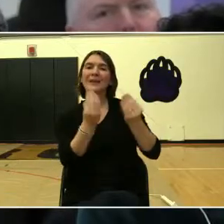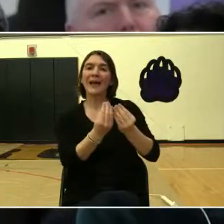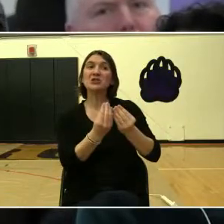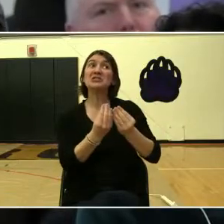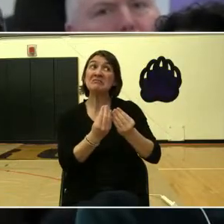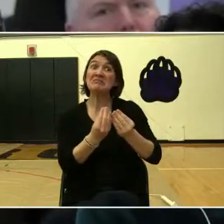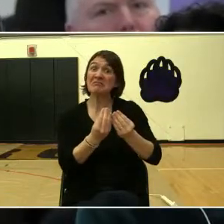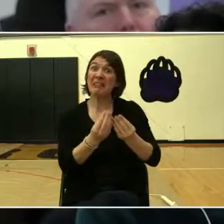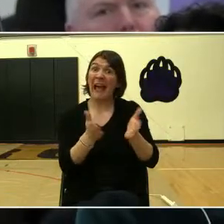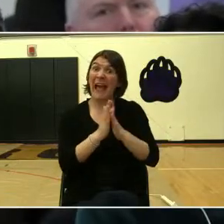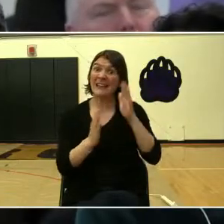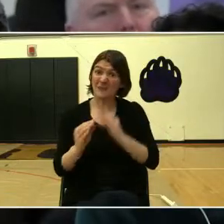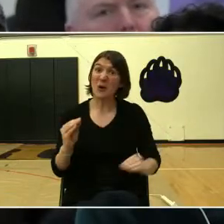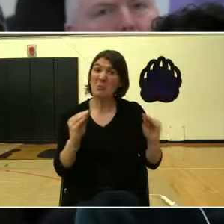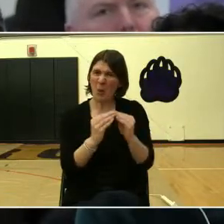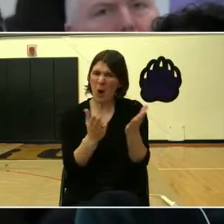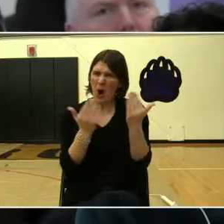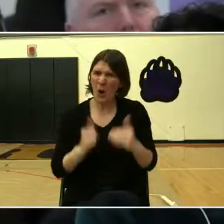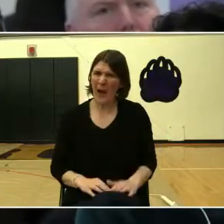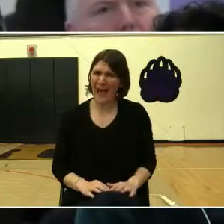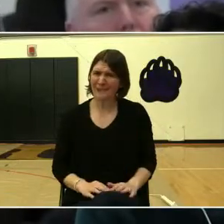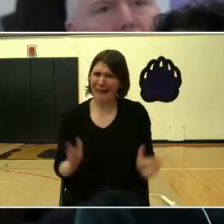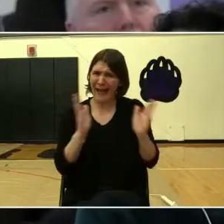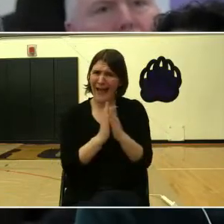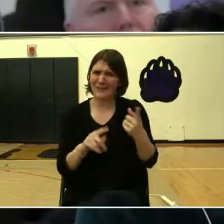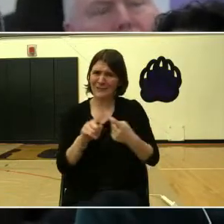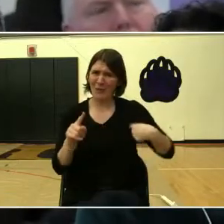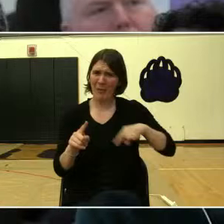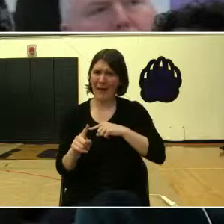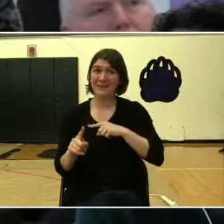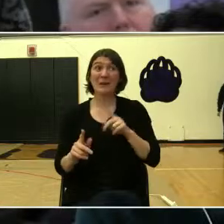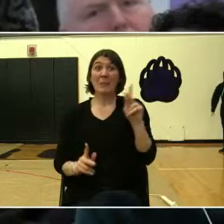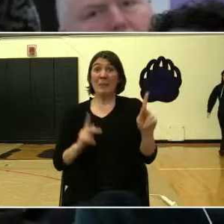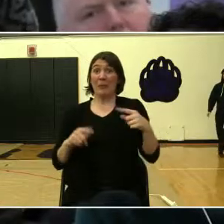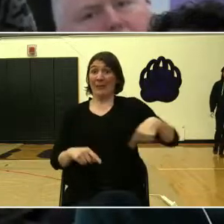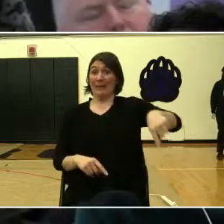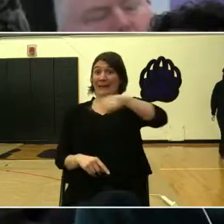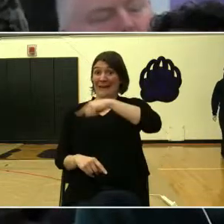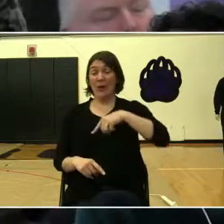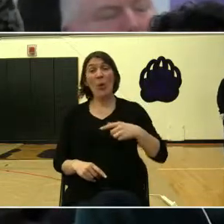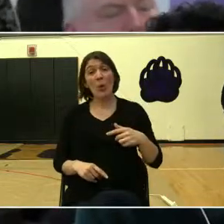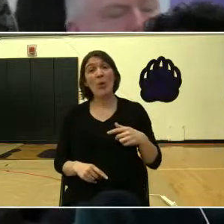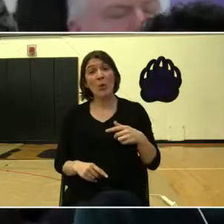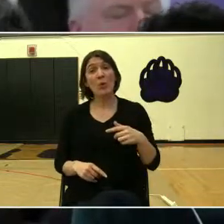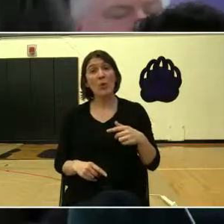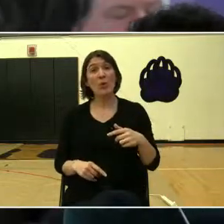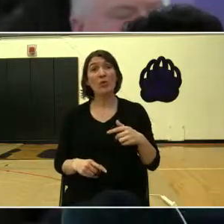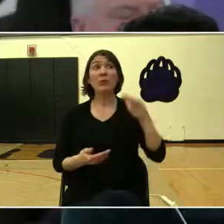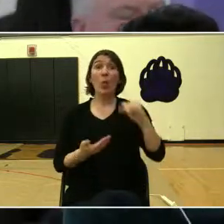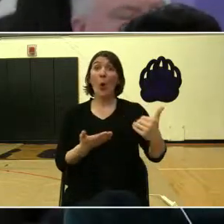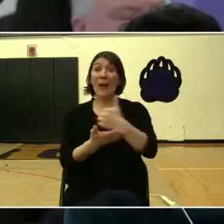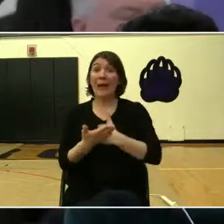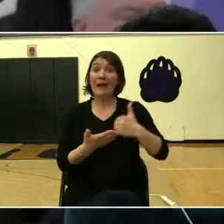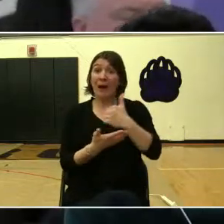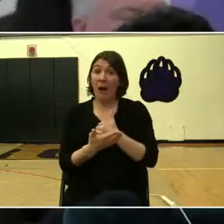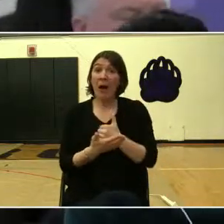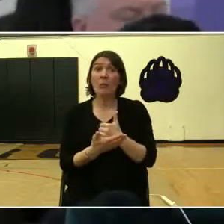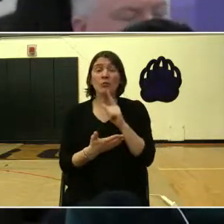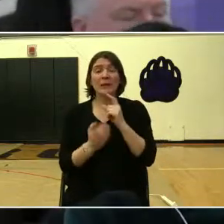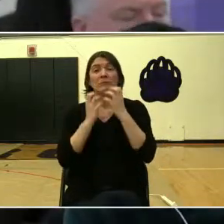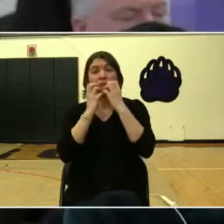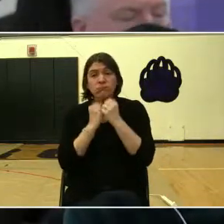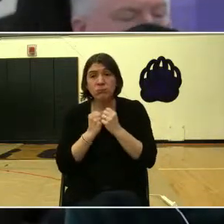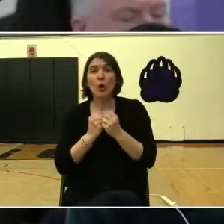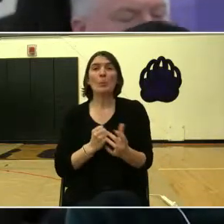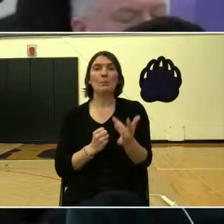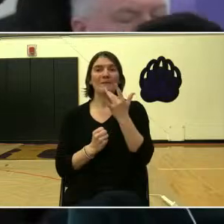to ask for even more from the citizens because I think a lot of people especially low-income people in this town